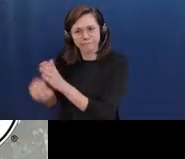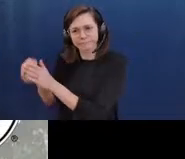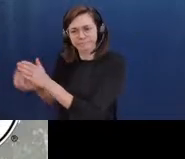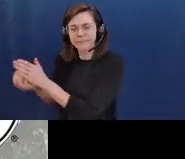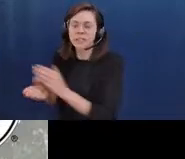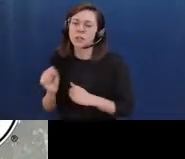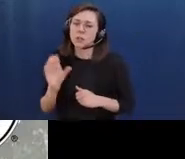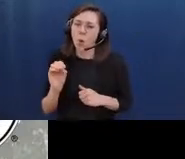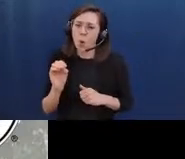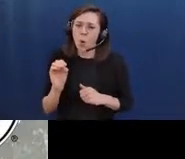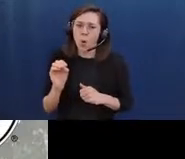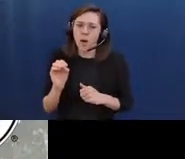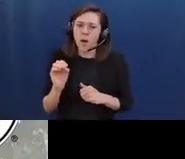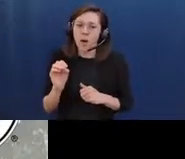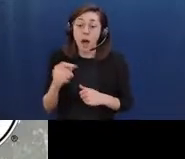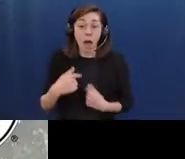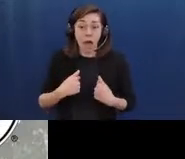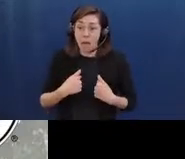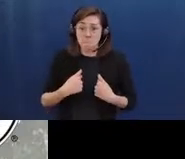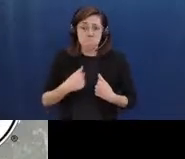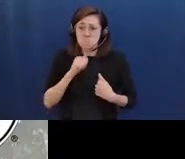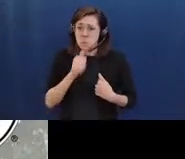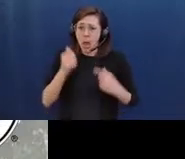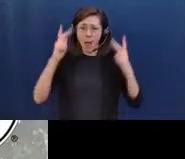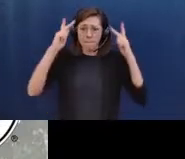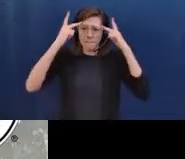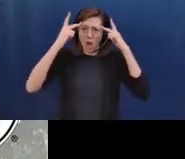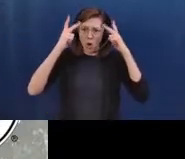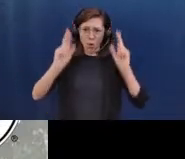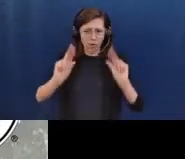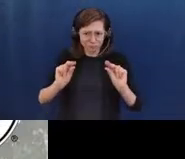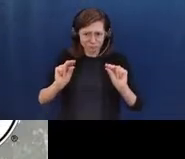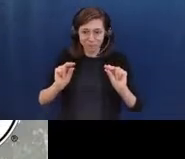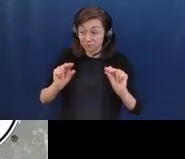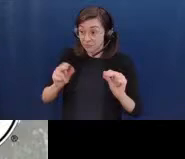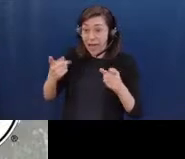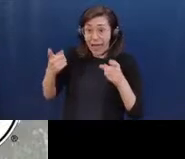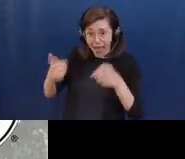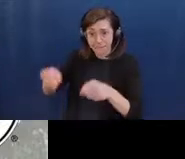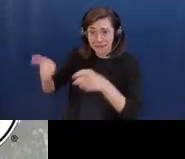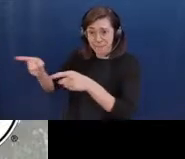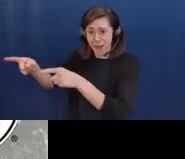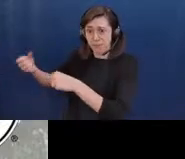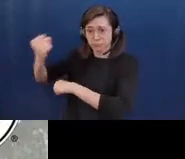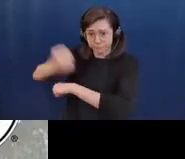this is not paranoia. It's what we see happening all around. And